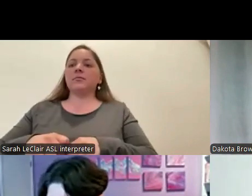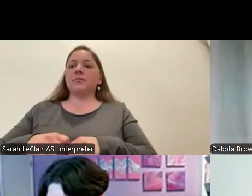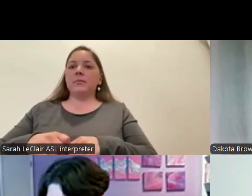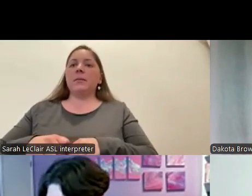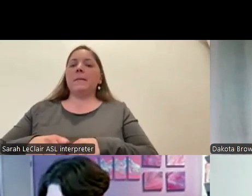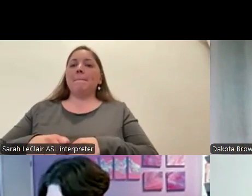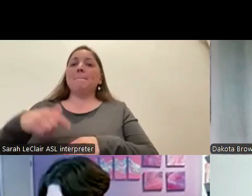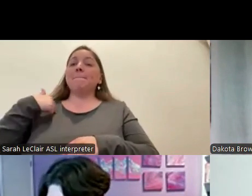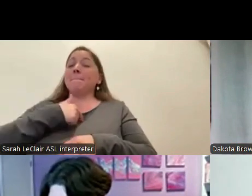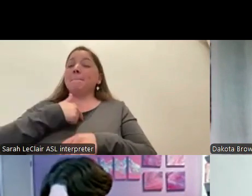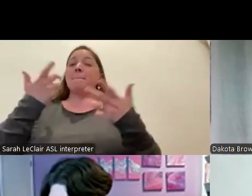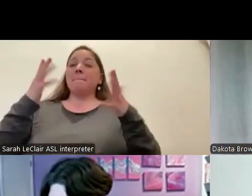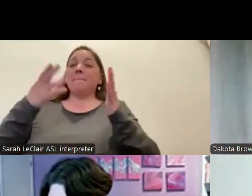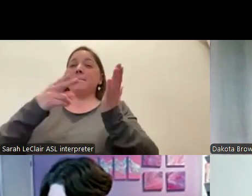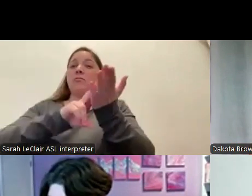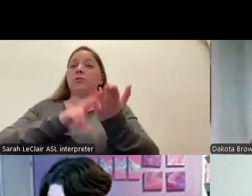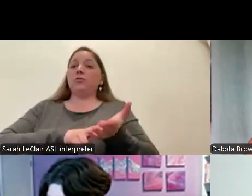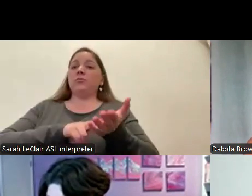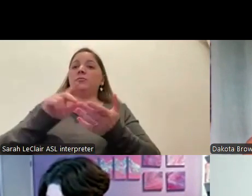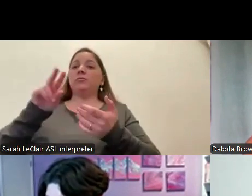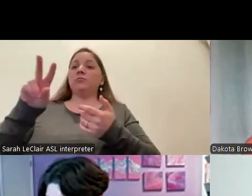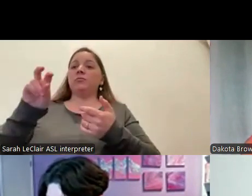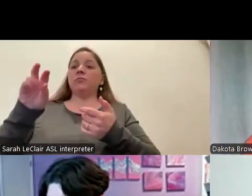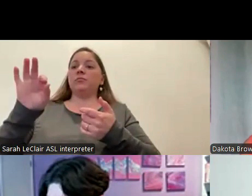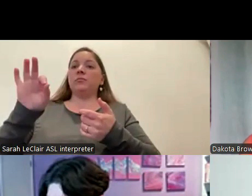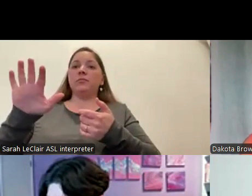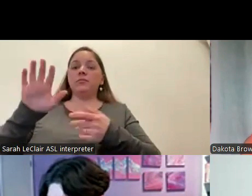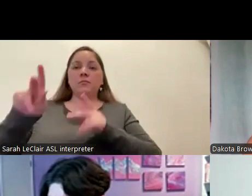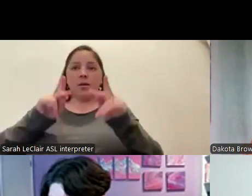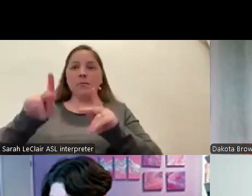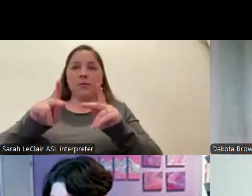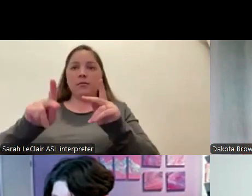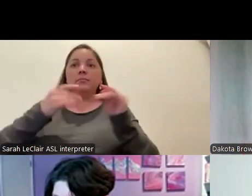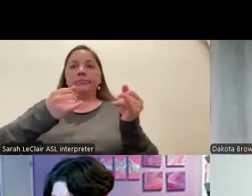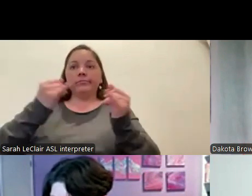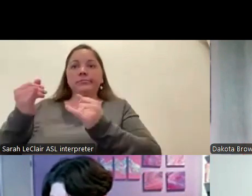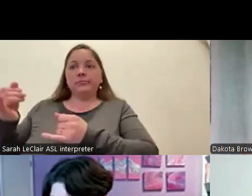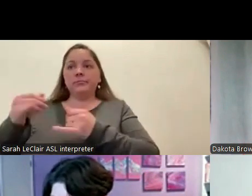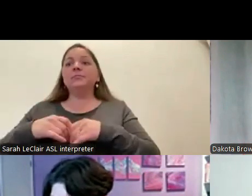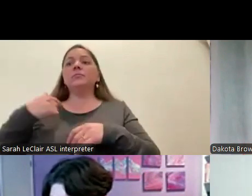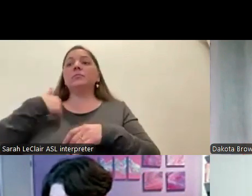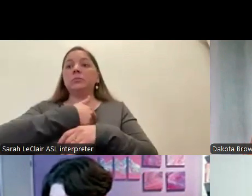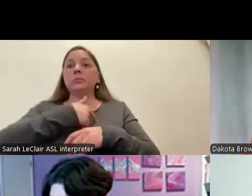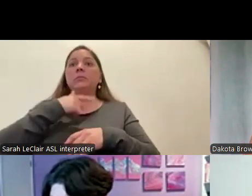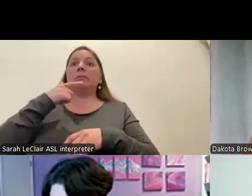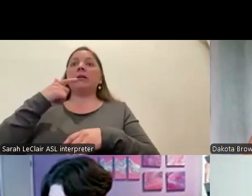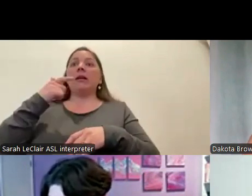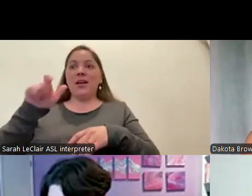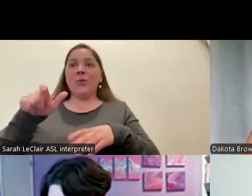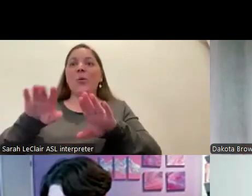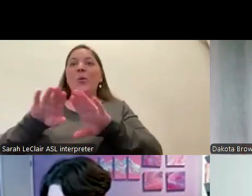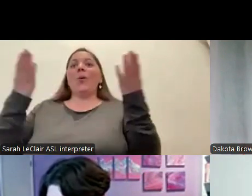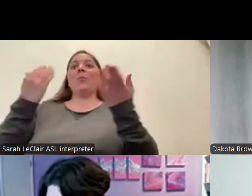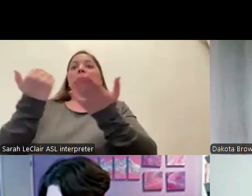expected, we have already registered 295 individuals on Eventbrite. We had to open up another registration because we